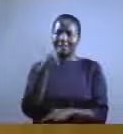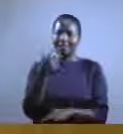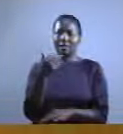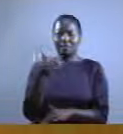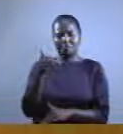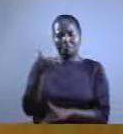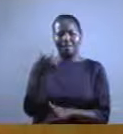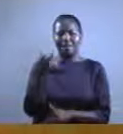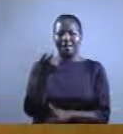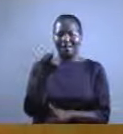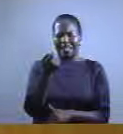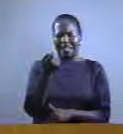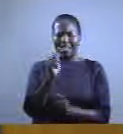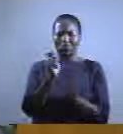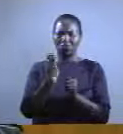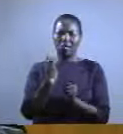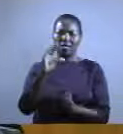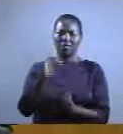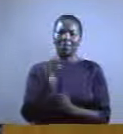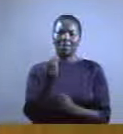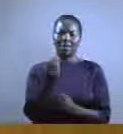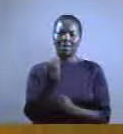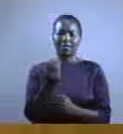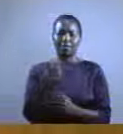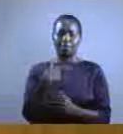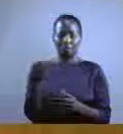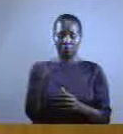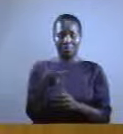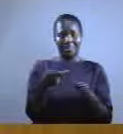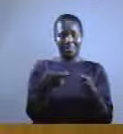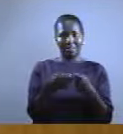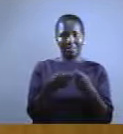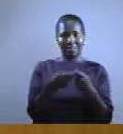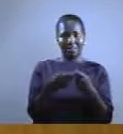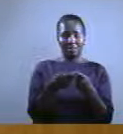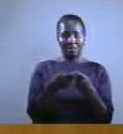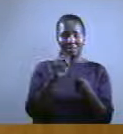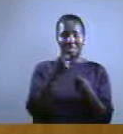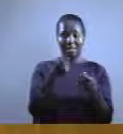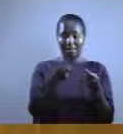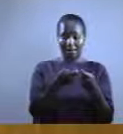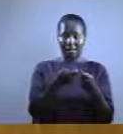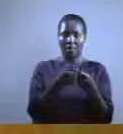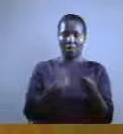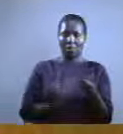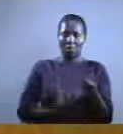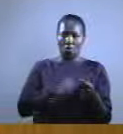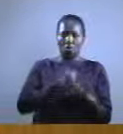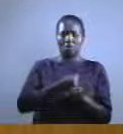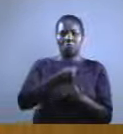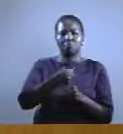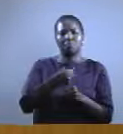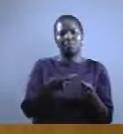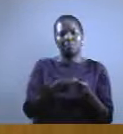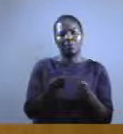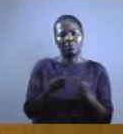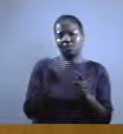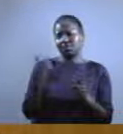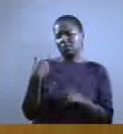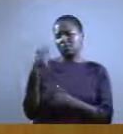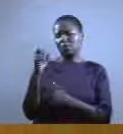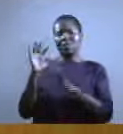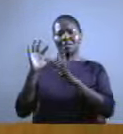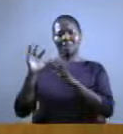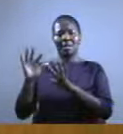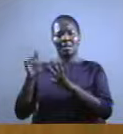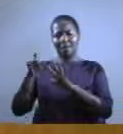extent. The employment tax incentive bill is to introduce a youth wage subsidy that we considered as a disappointment compared to the 2010 aspirations